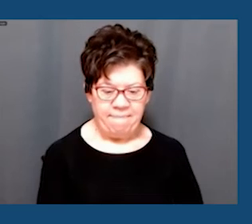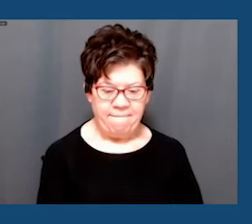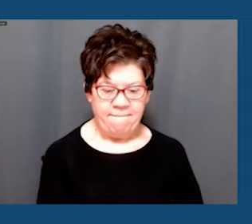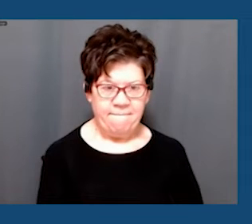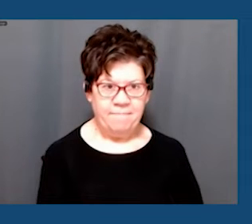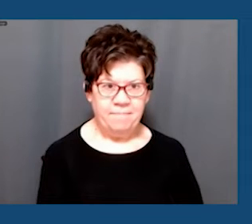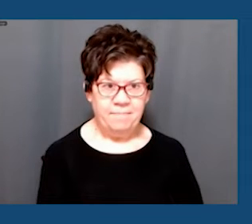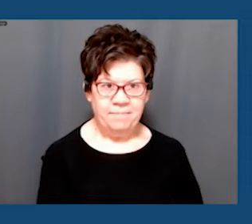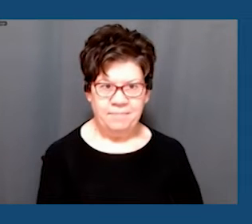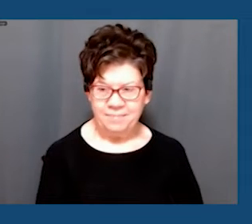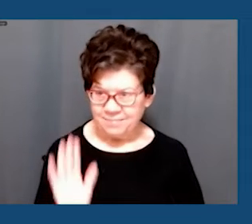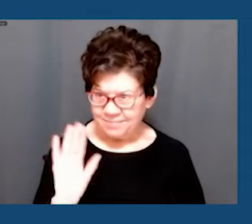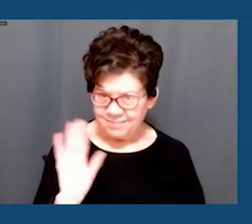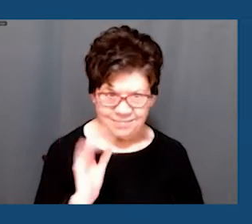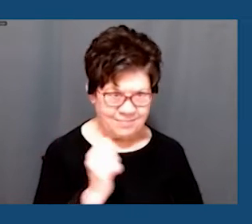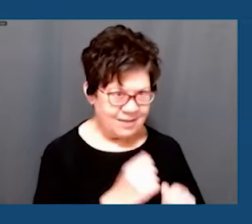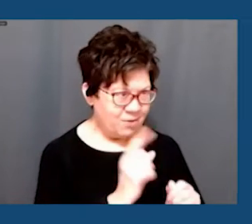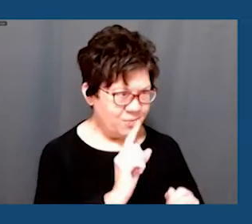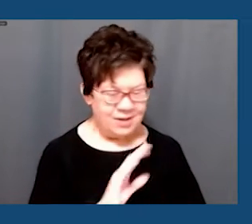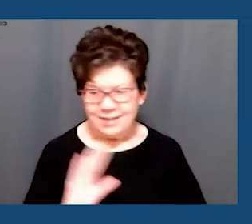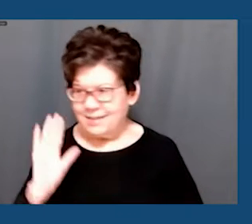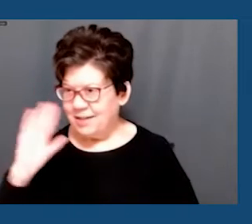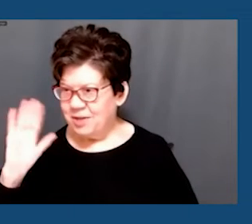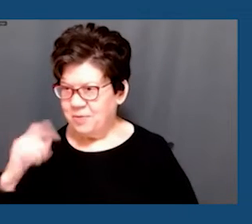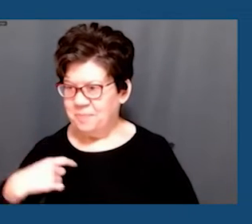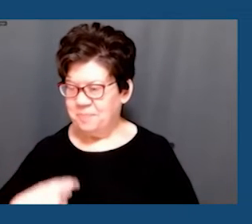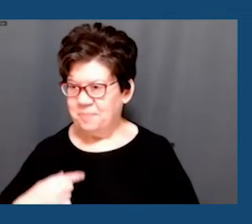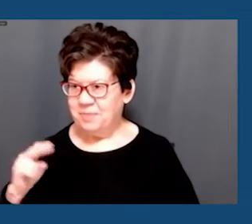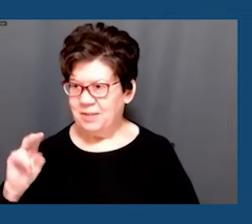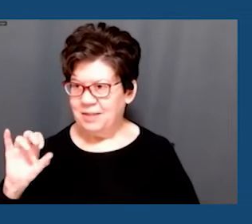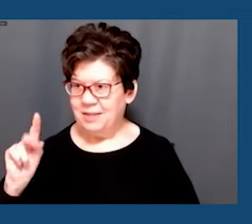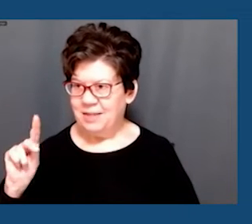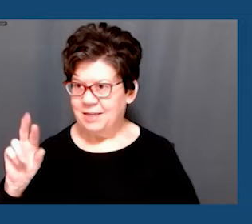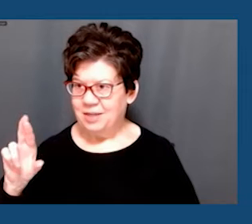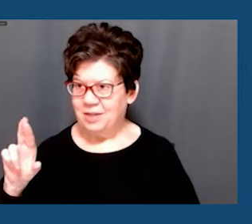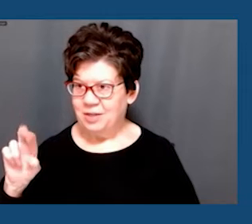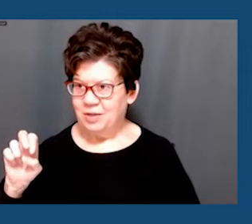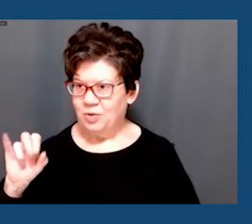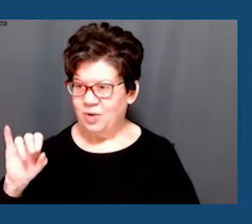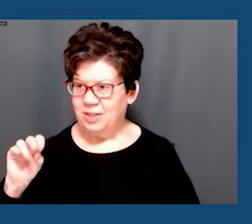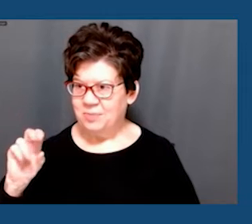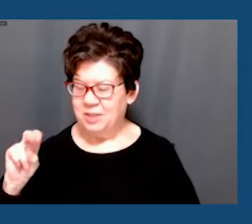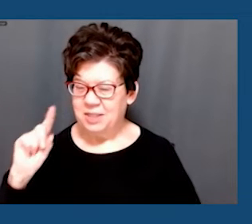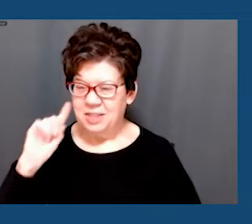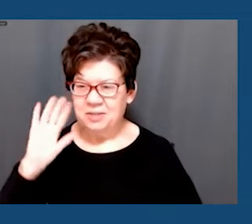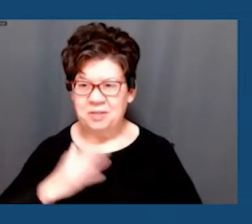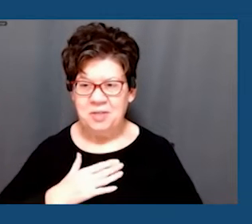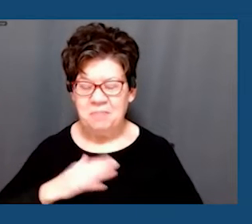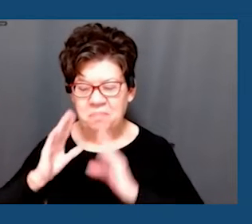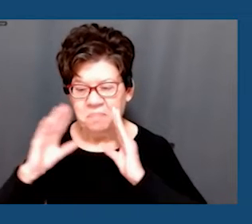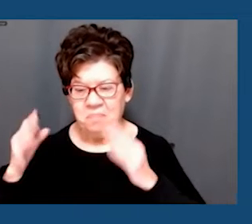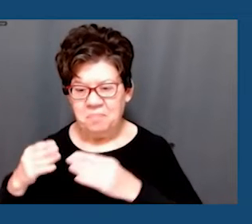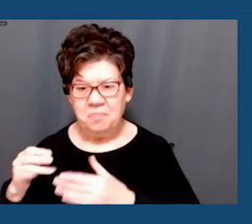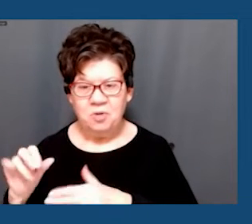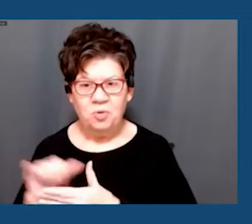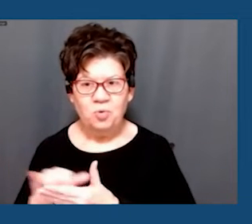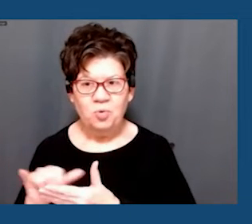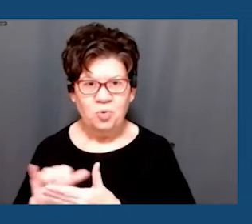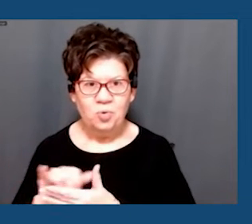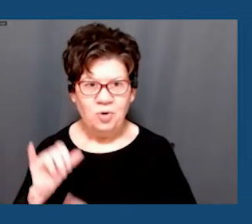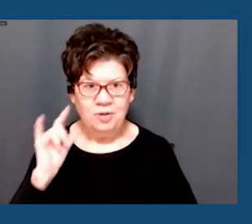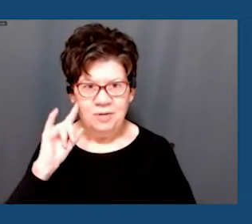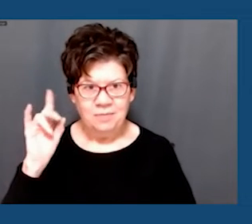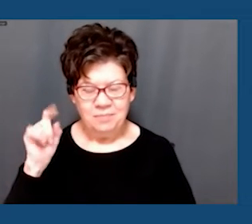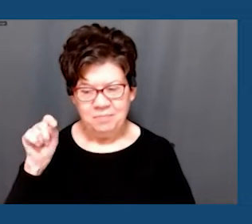Hi, everyone. Hello there. I'm Nick Reisman. I cover New York State government and politics, and for the last 12 years, I've